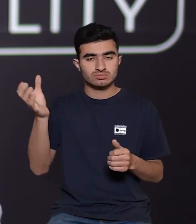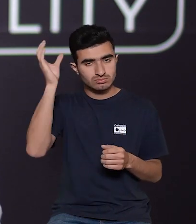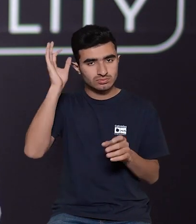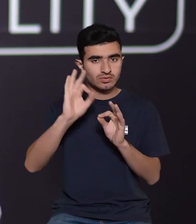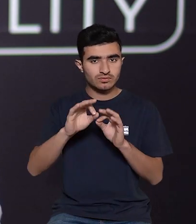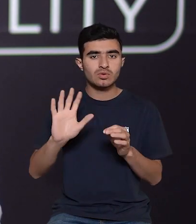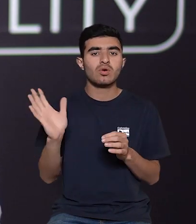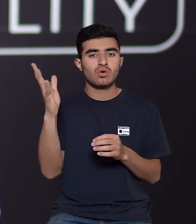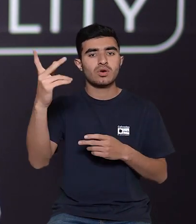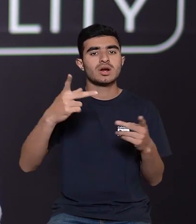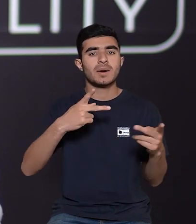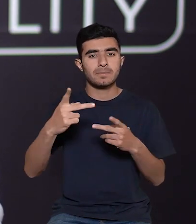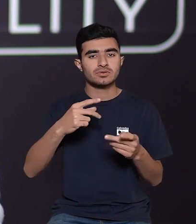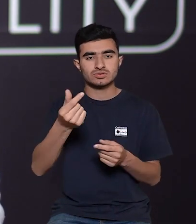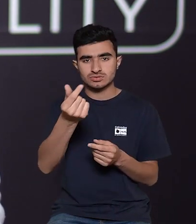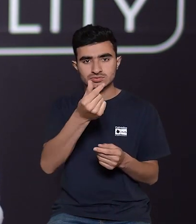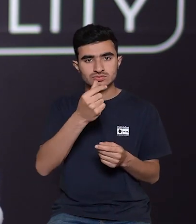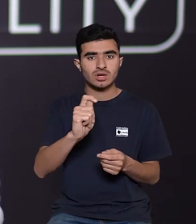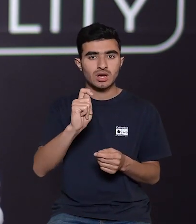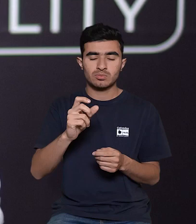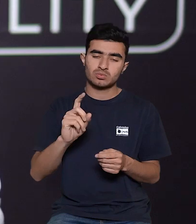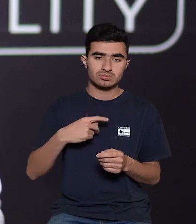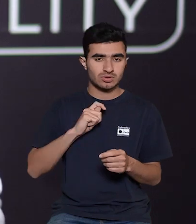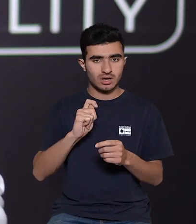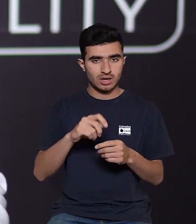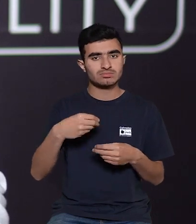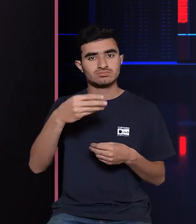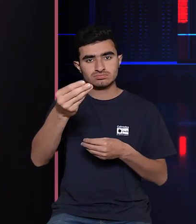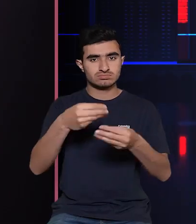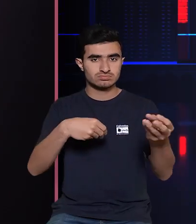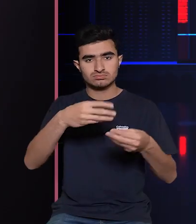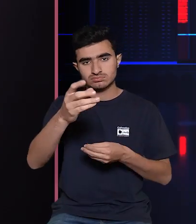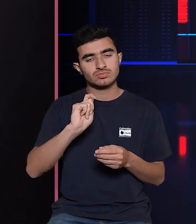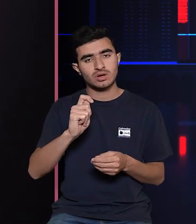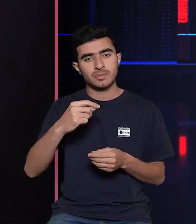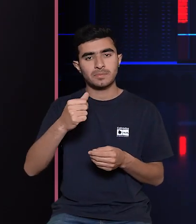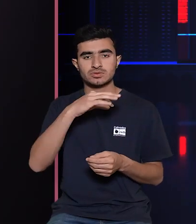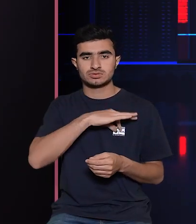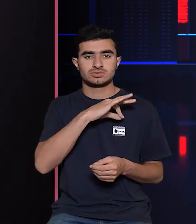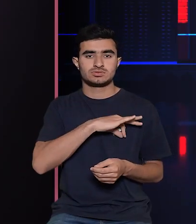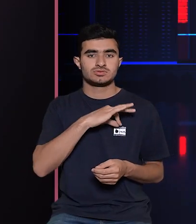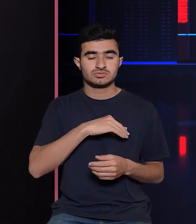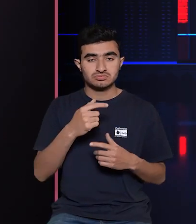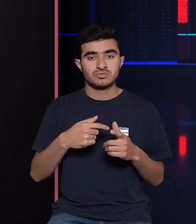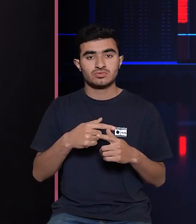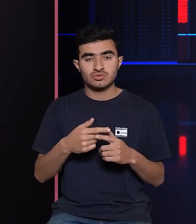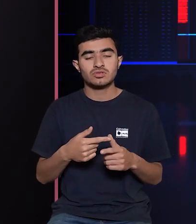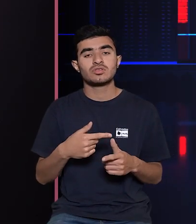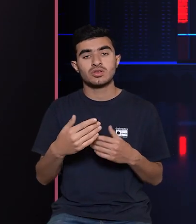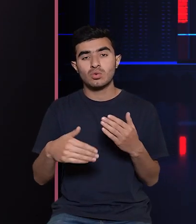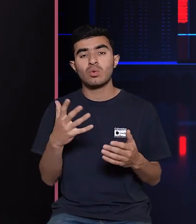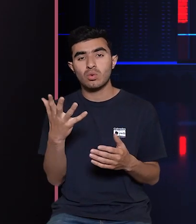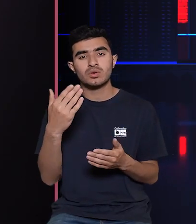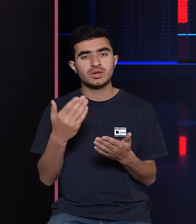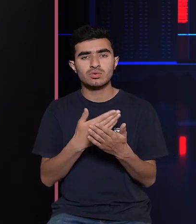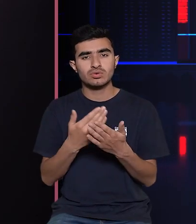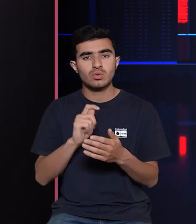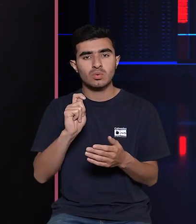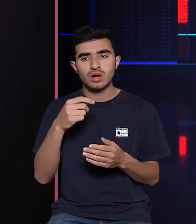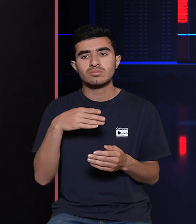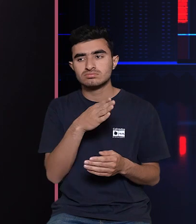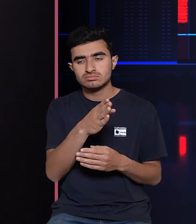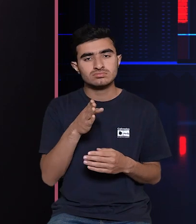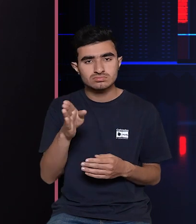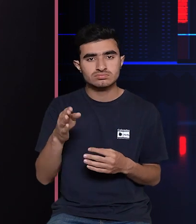I learned from them. I developed my editing, and then I got offers from different businesses that were my mutuals only. So